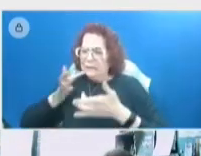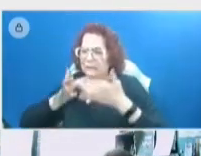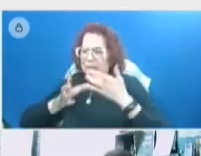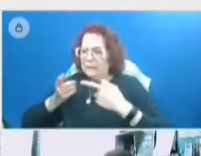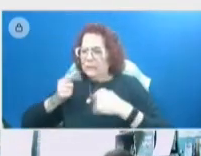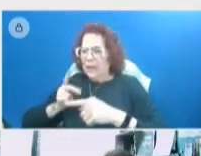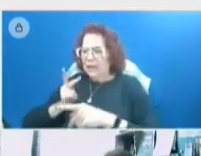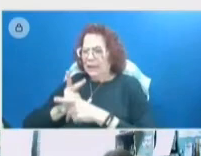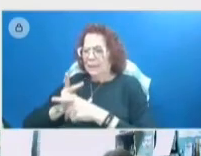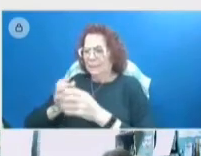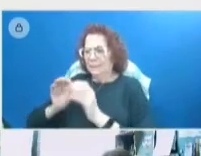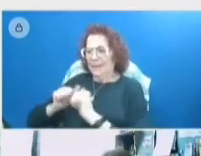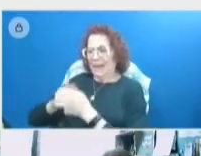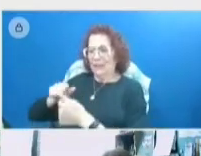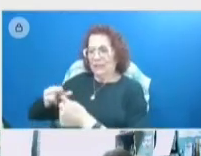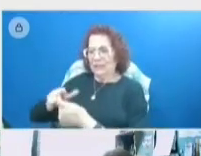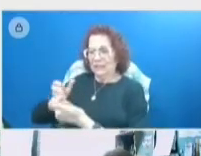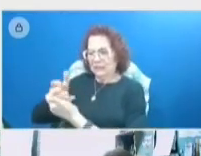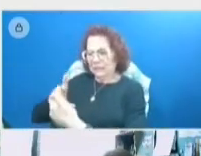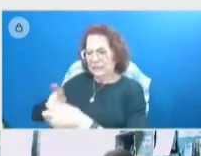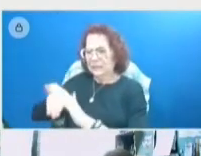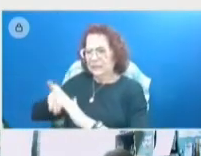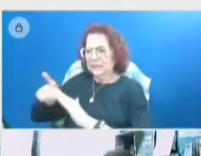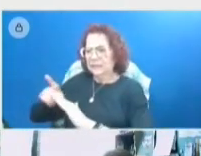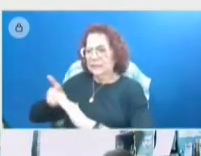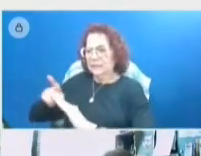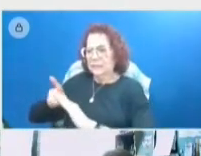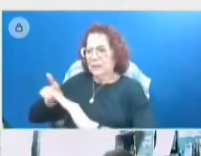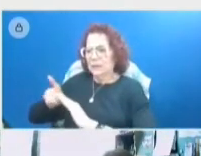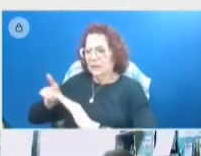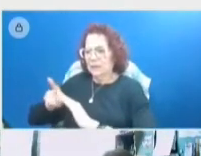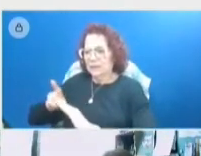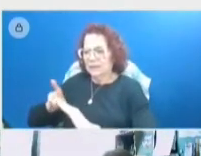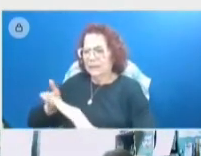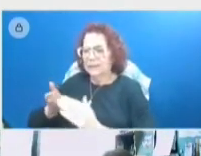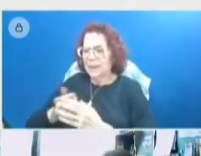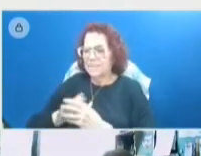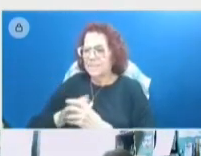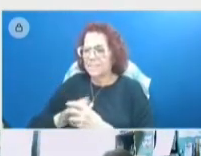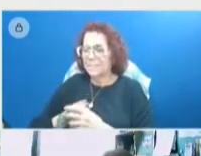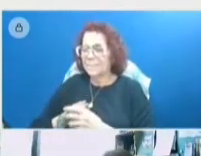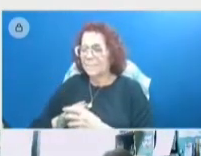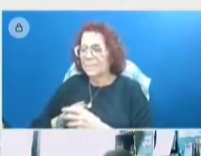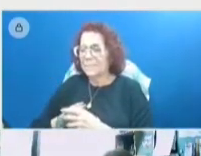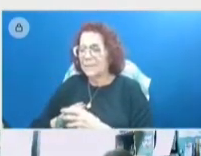projects. So I thought that was positive. Hopefully that'll continue.